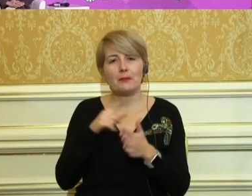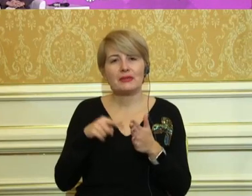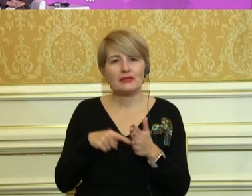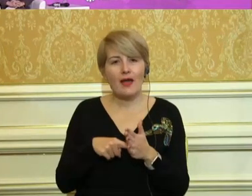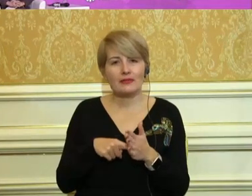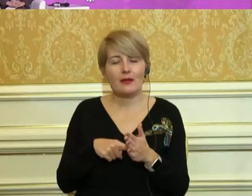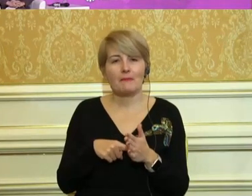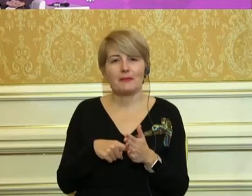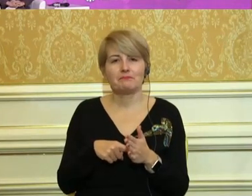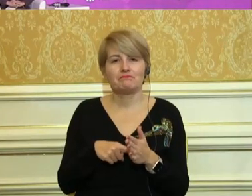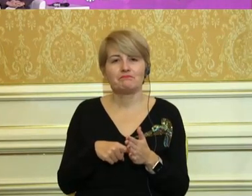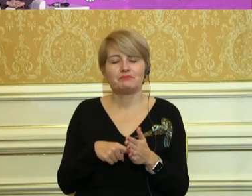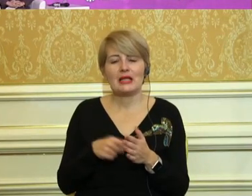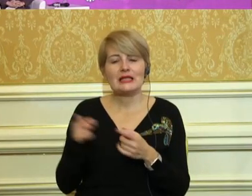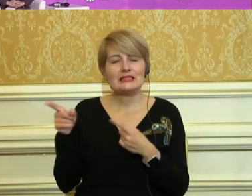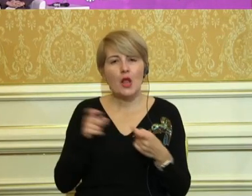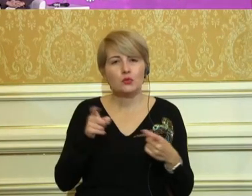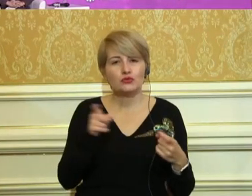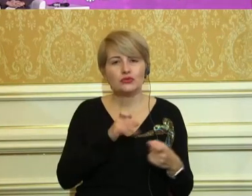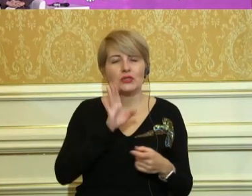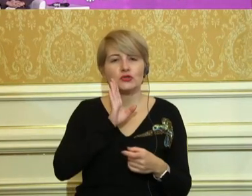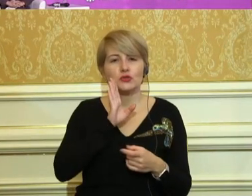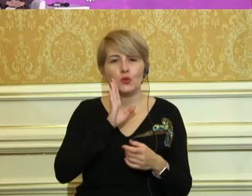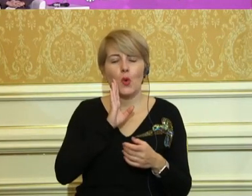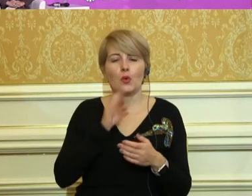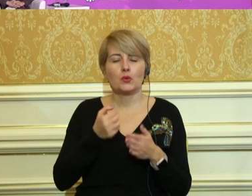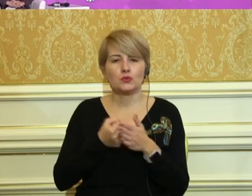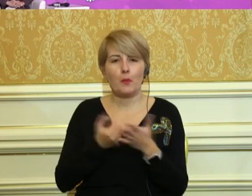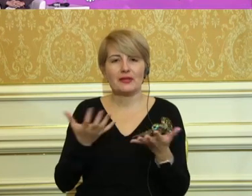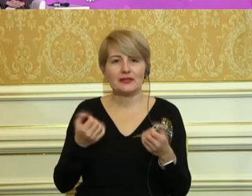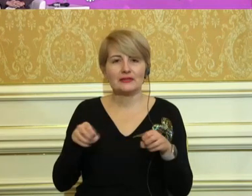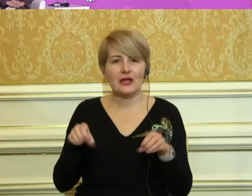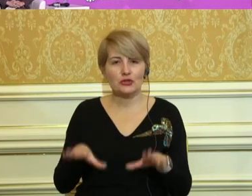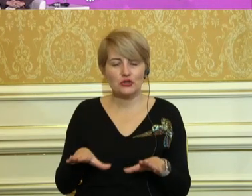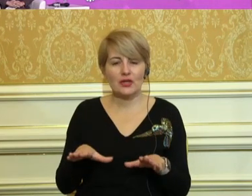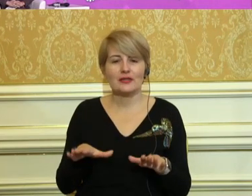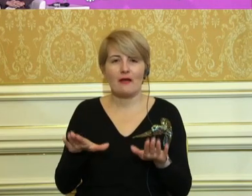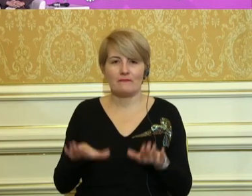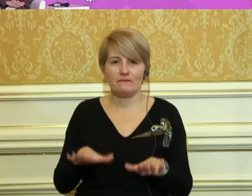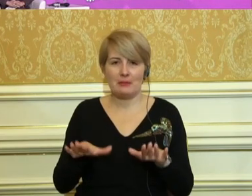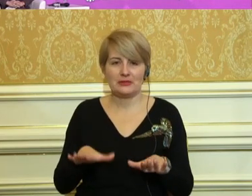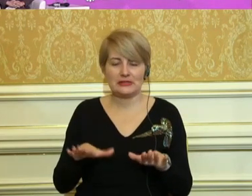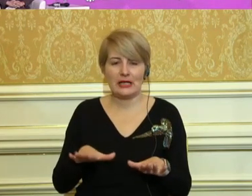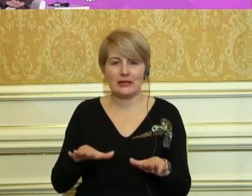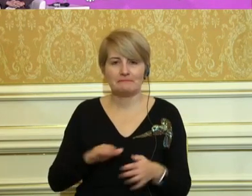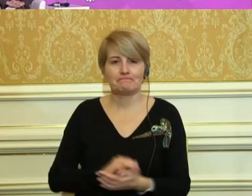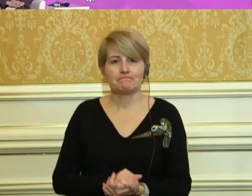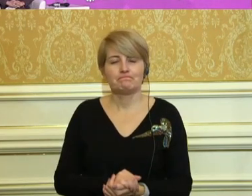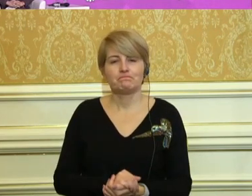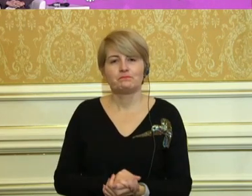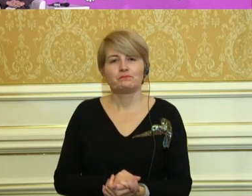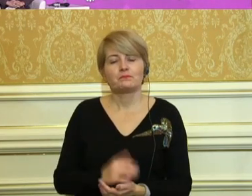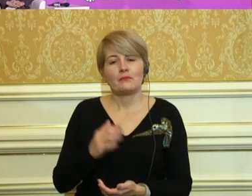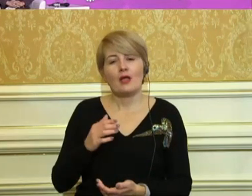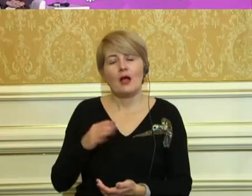with the issues of the involvement of women into the process of decision making in the